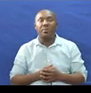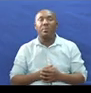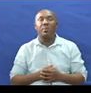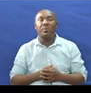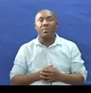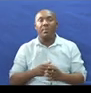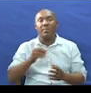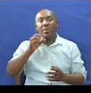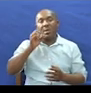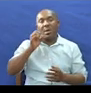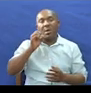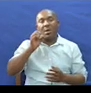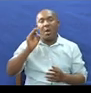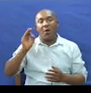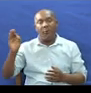of.